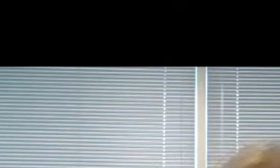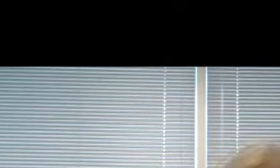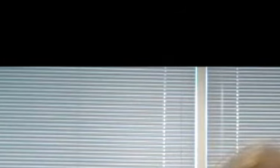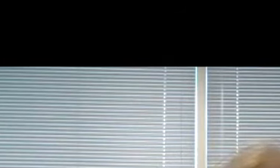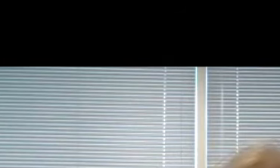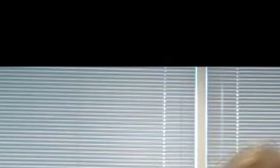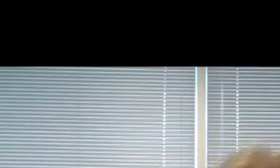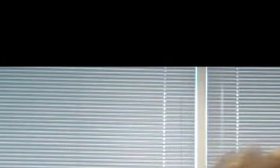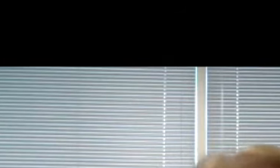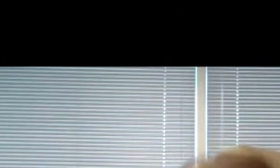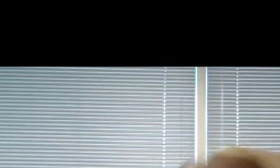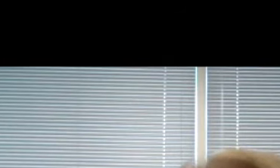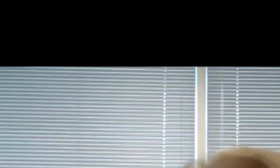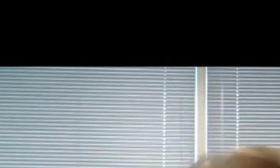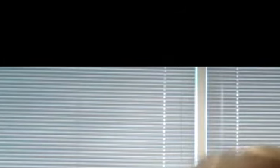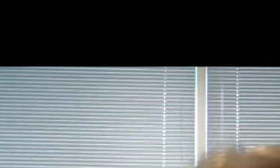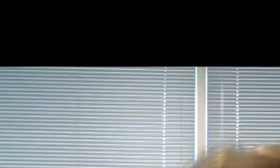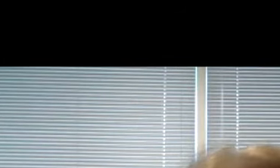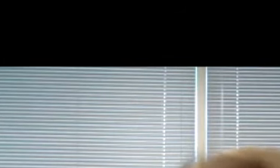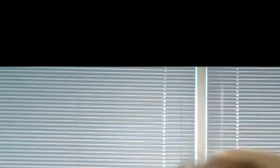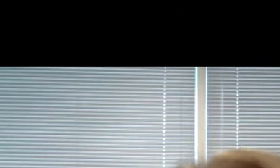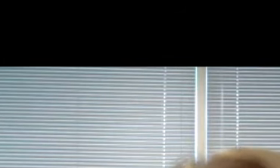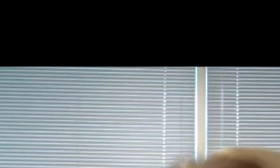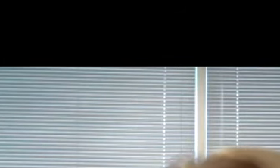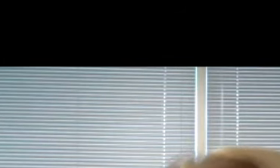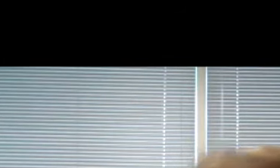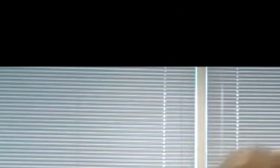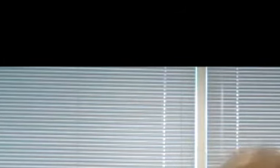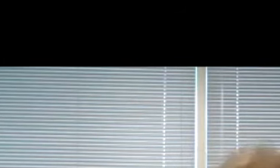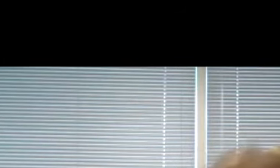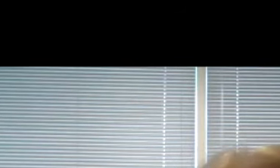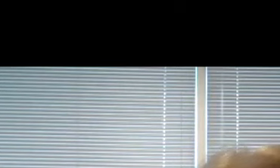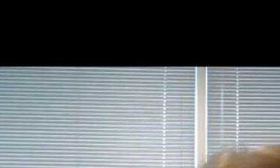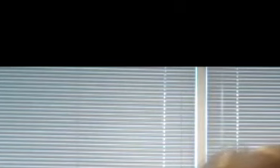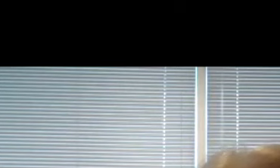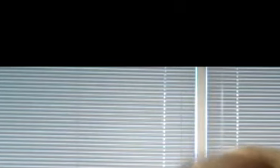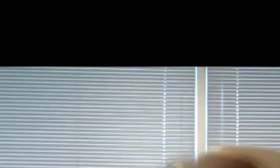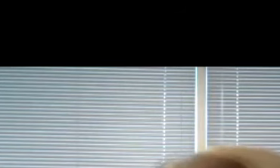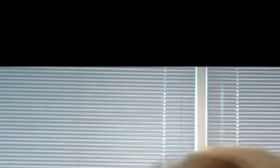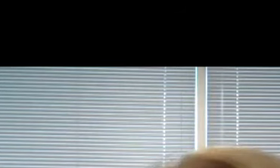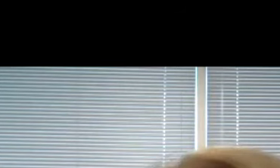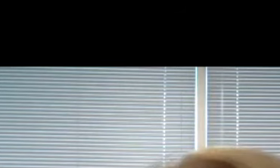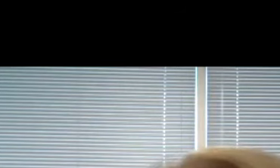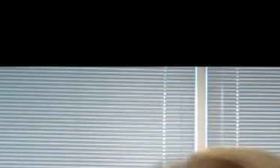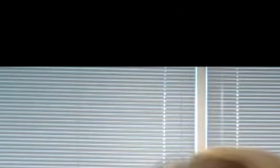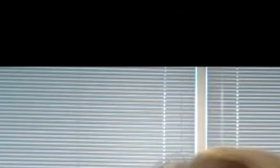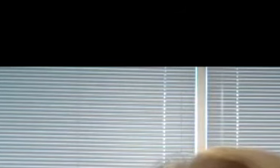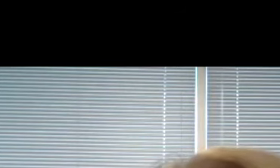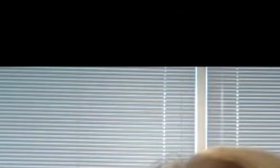Okay, I'm going to ask another question. What concerns you about this approach? Does anybody have a question about that?